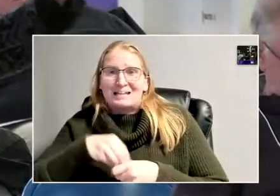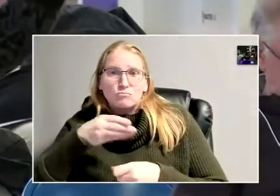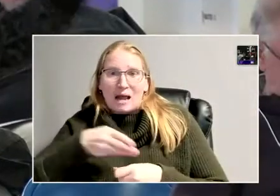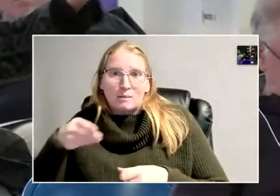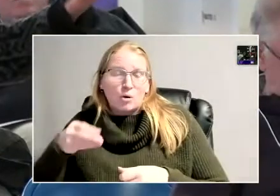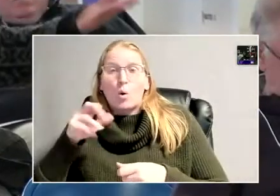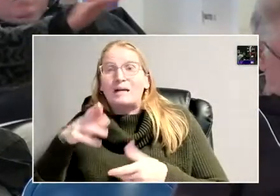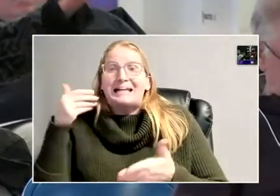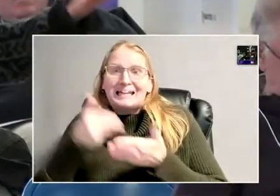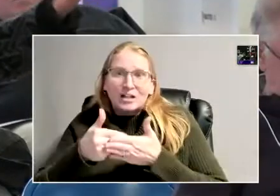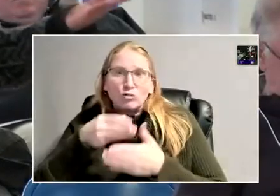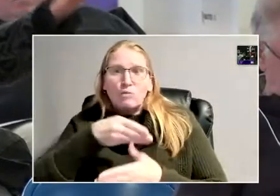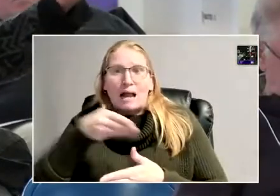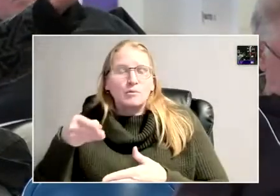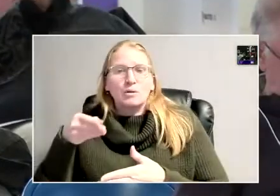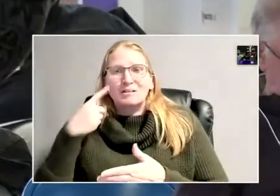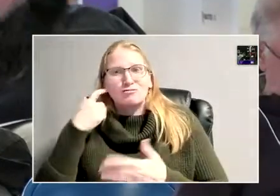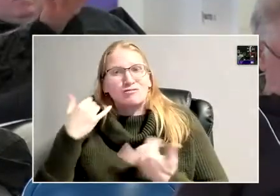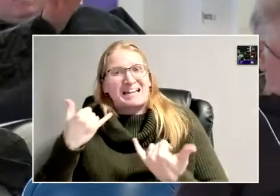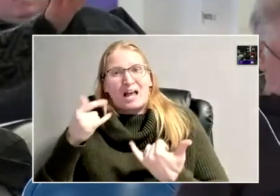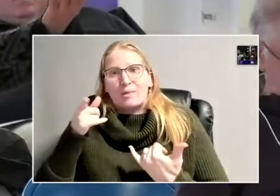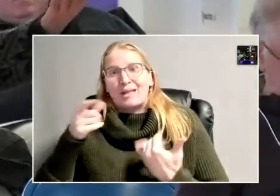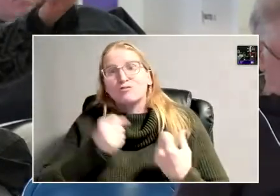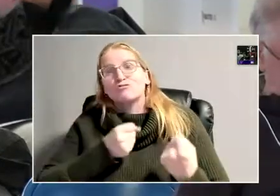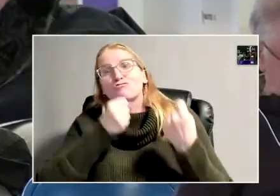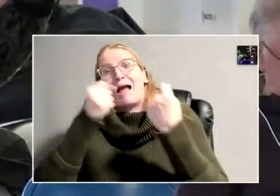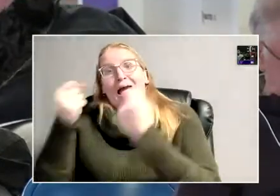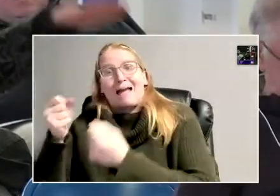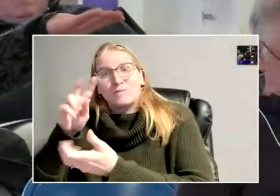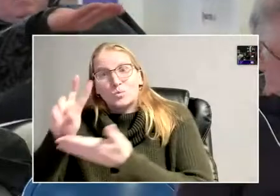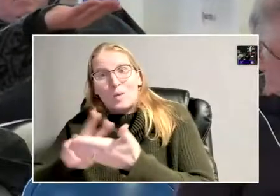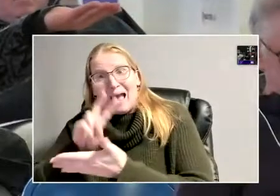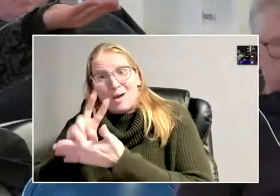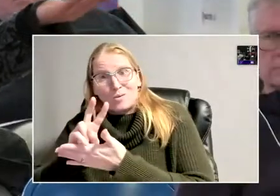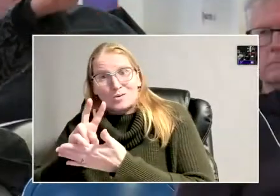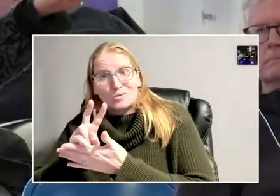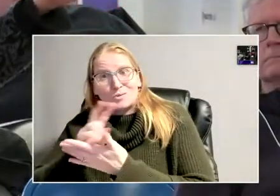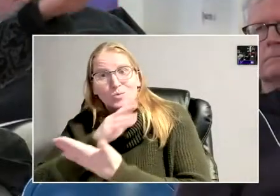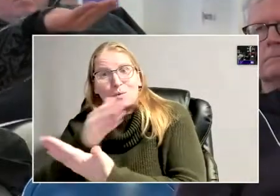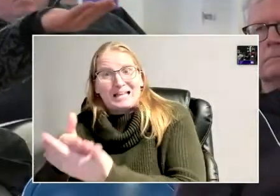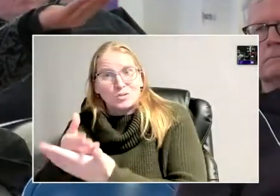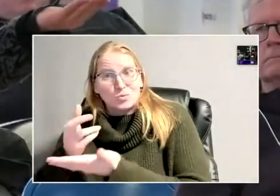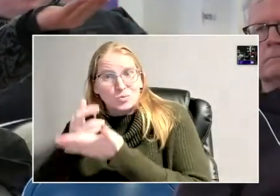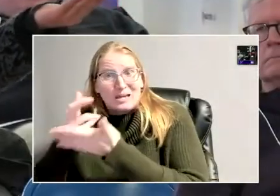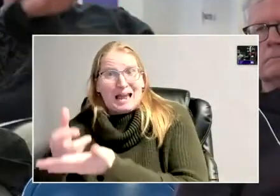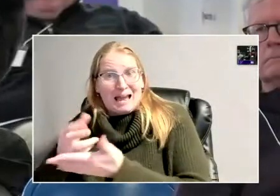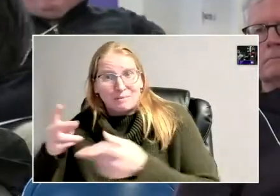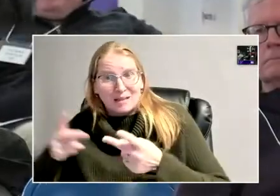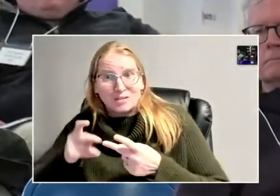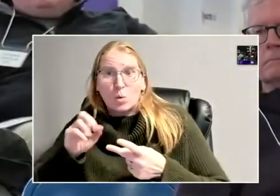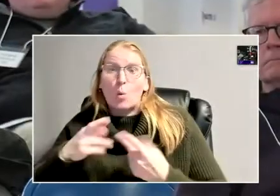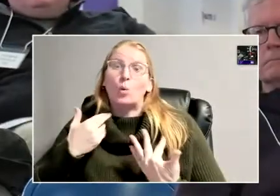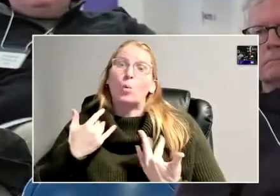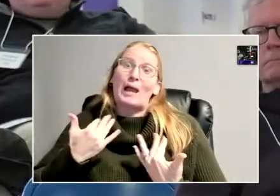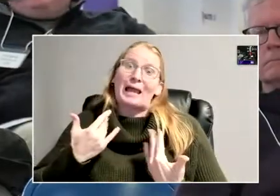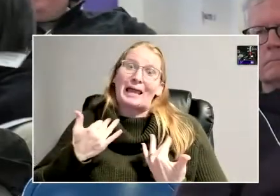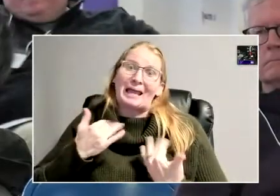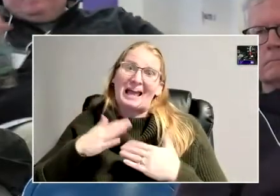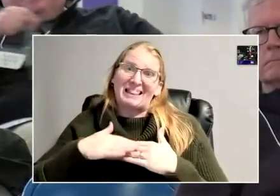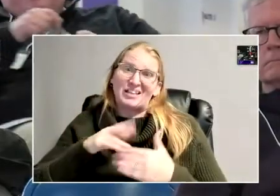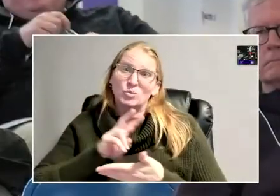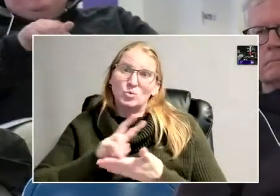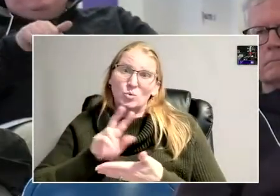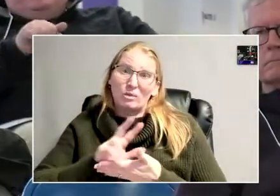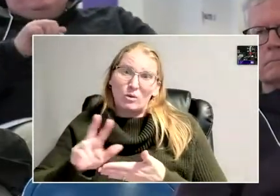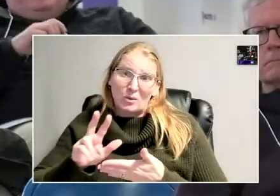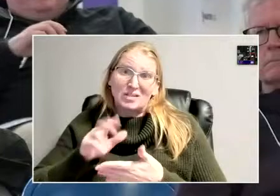to drive two hours to get to or wait two two weeks minimum to get into um